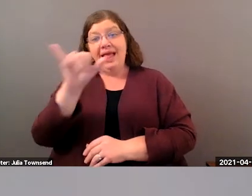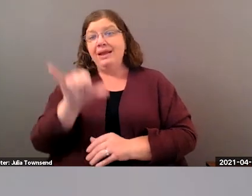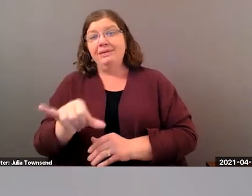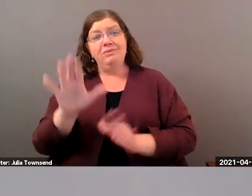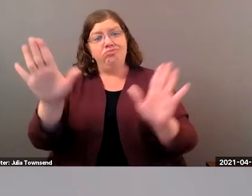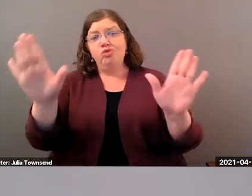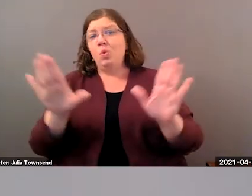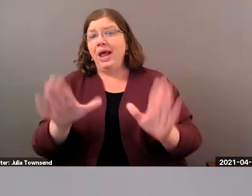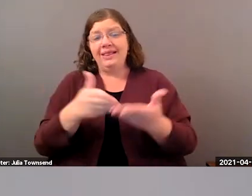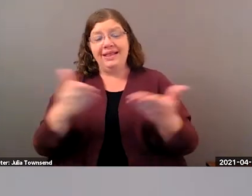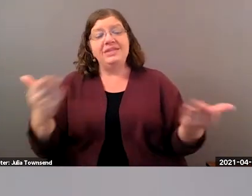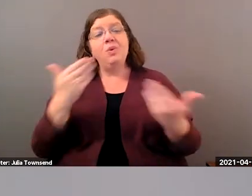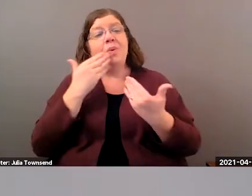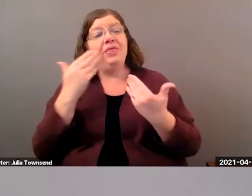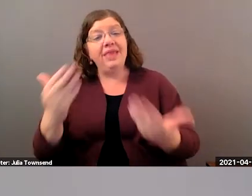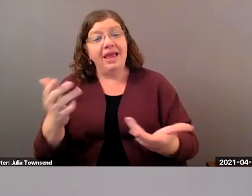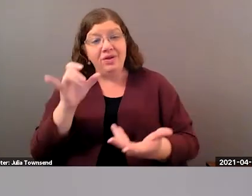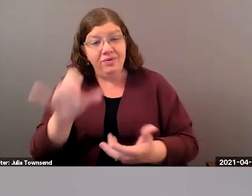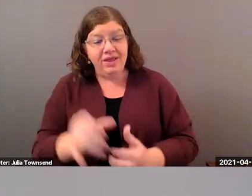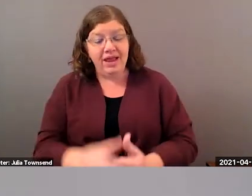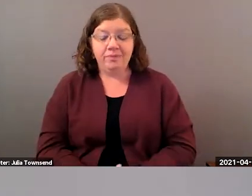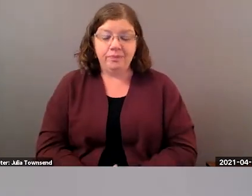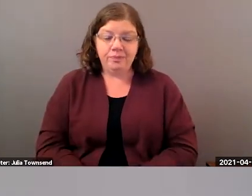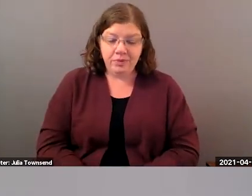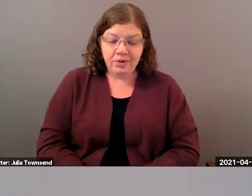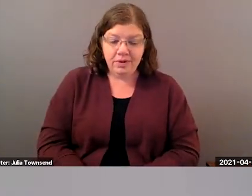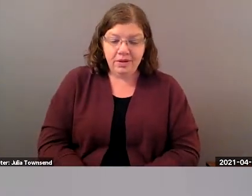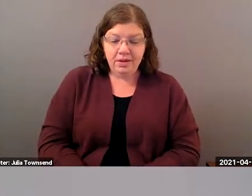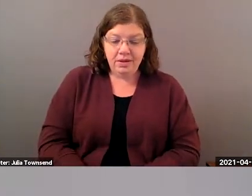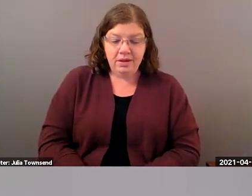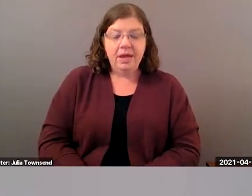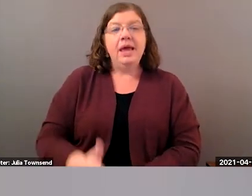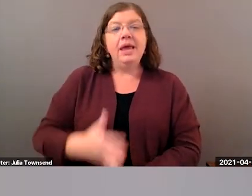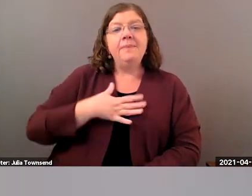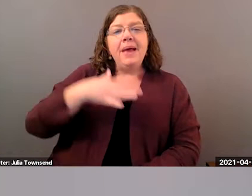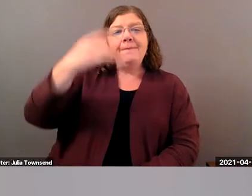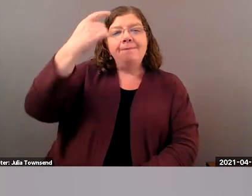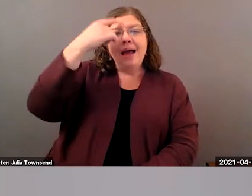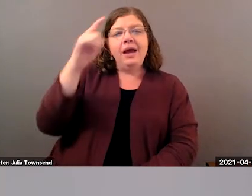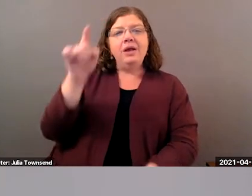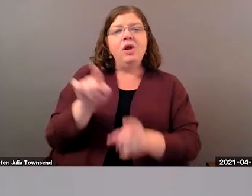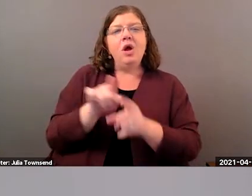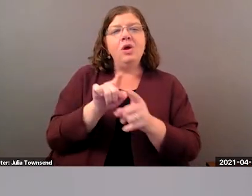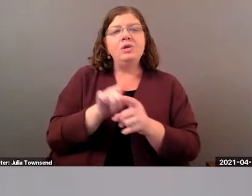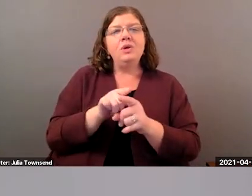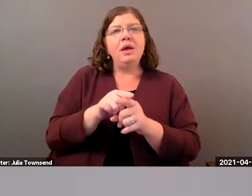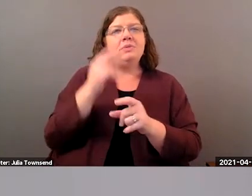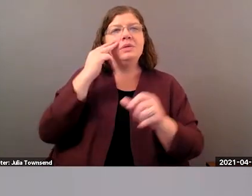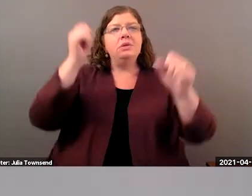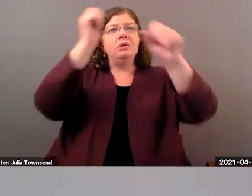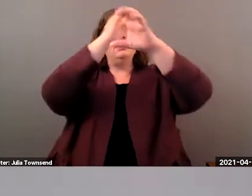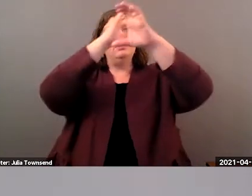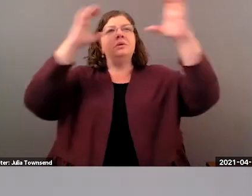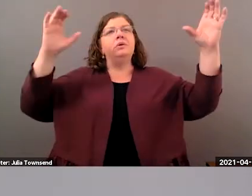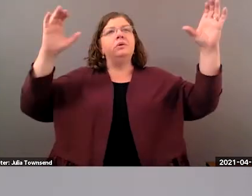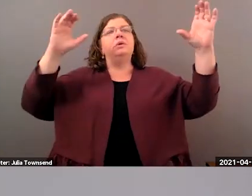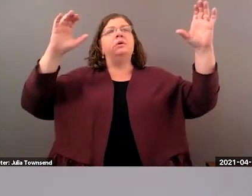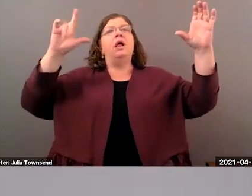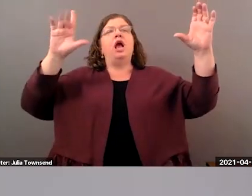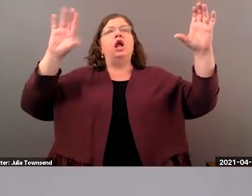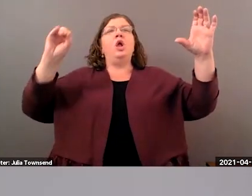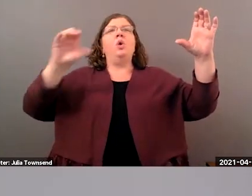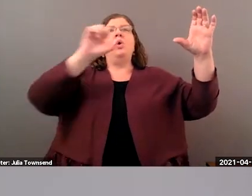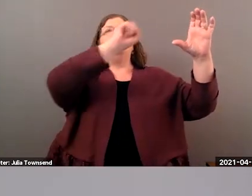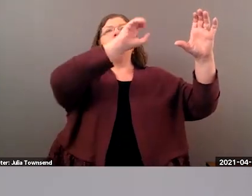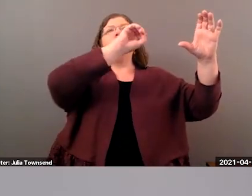for all of that. I also, in my mind, I'm seeing this thing that's like a logo that says Soul 21.